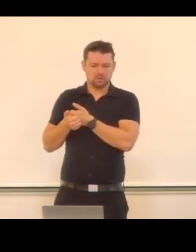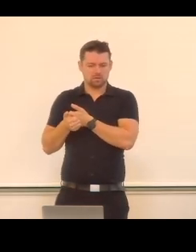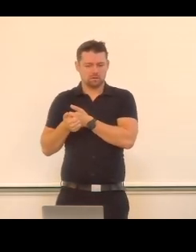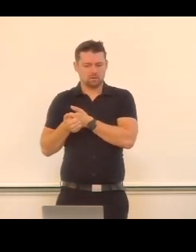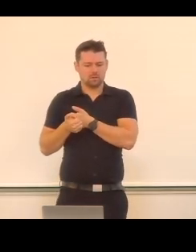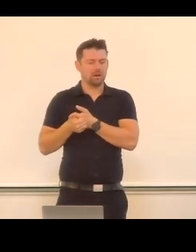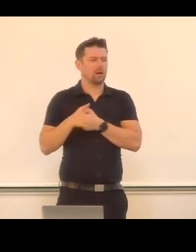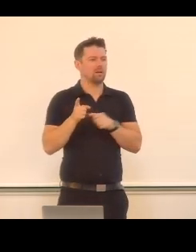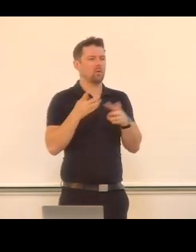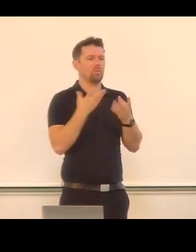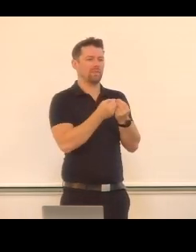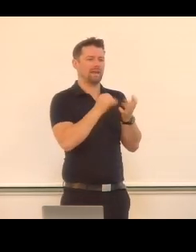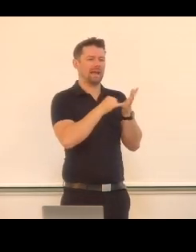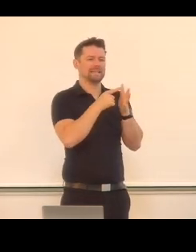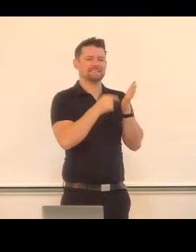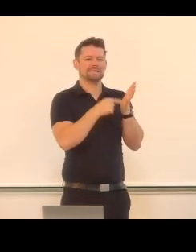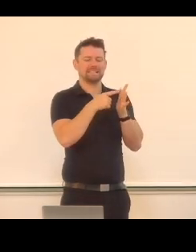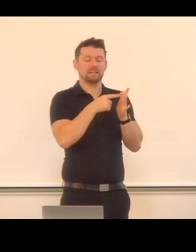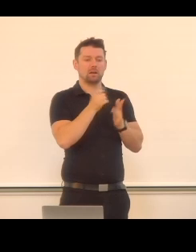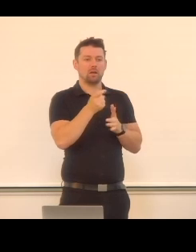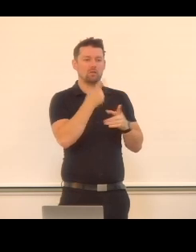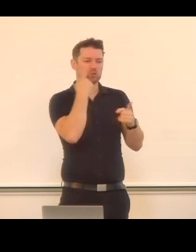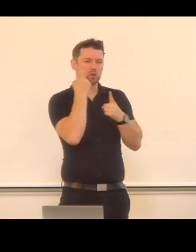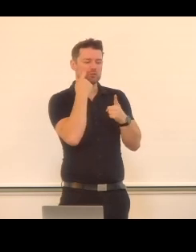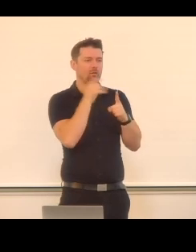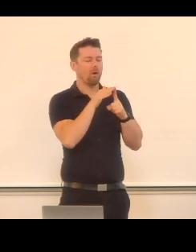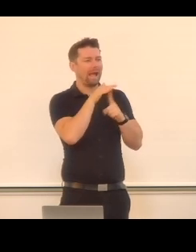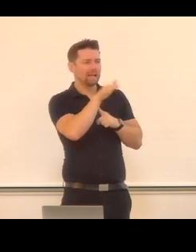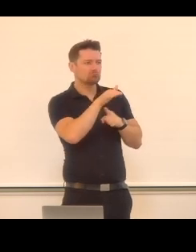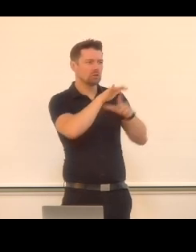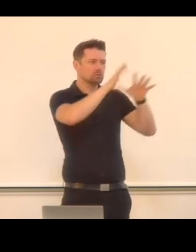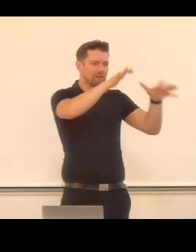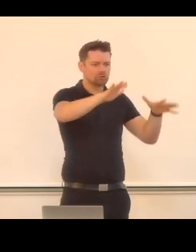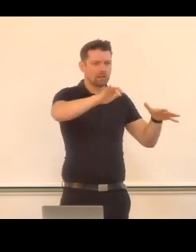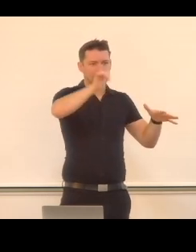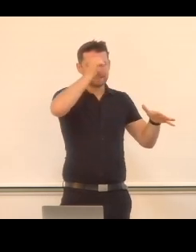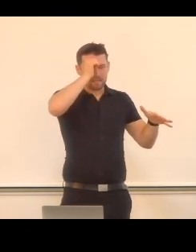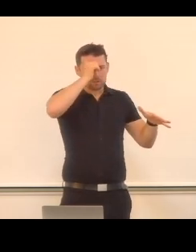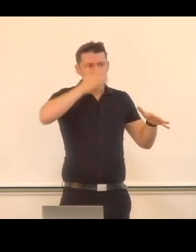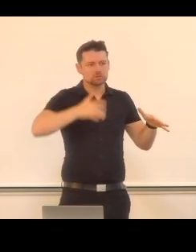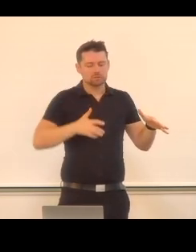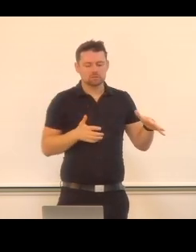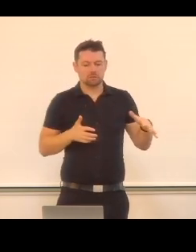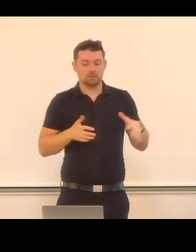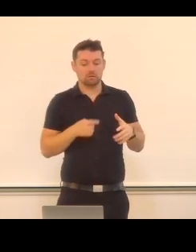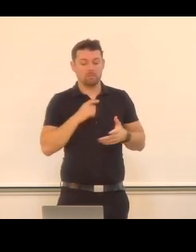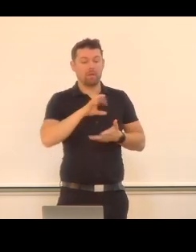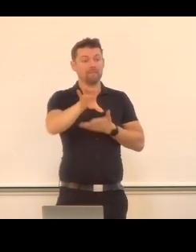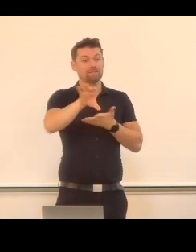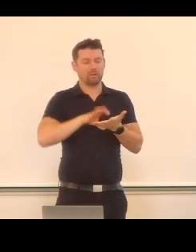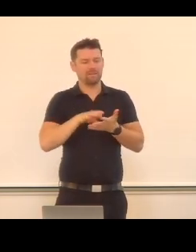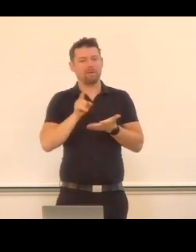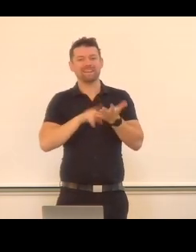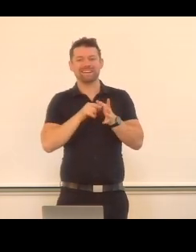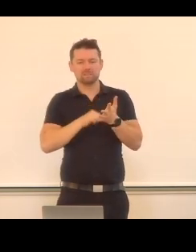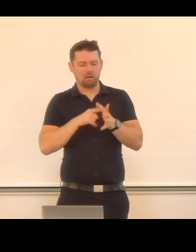for extraterrestrial intelligence. But I think it's just the kind of a business arrangement that he has with SETI. But they're funded by NASA every year.